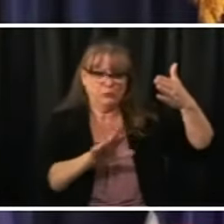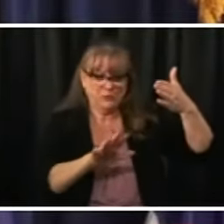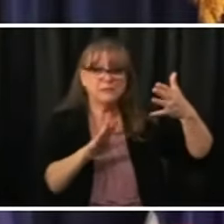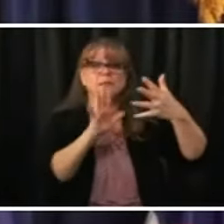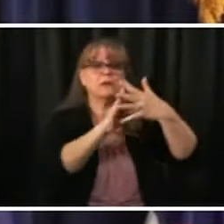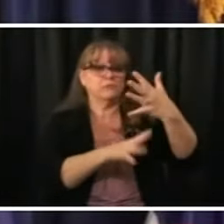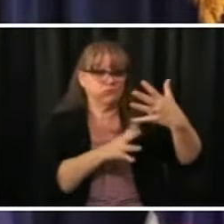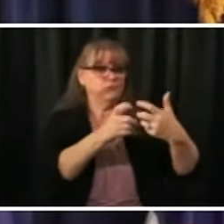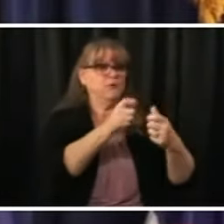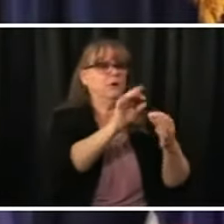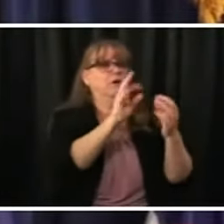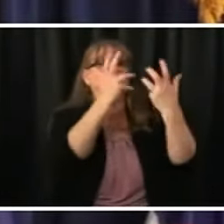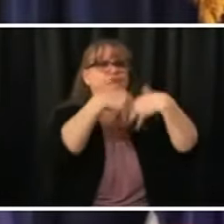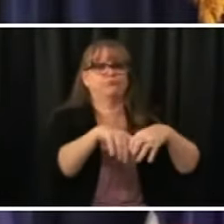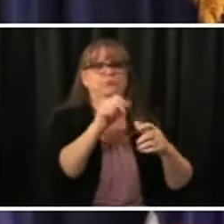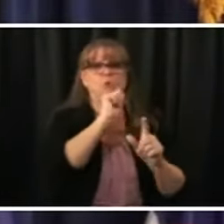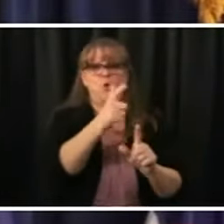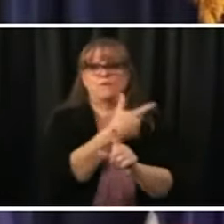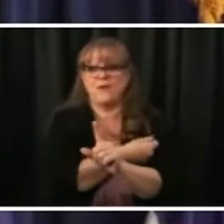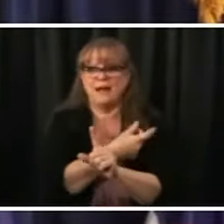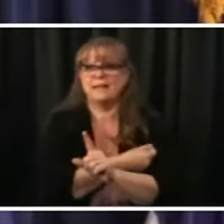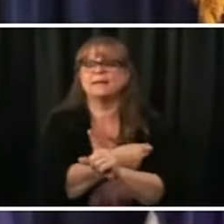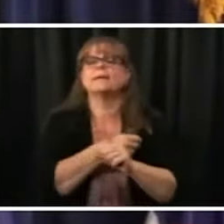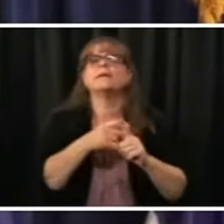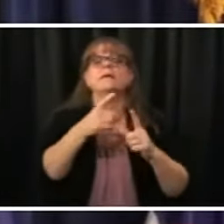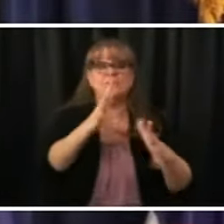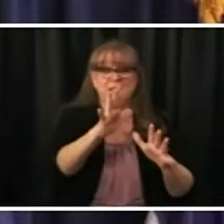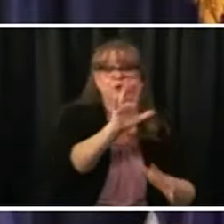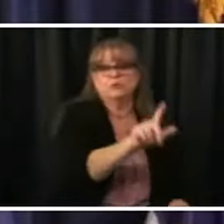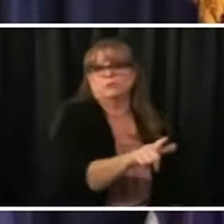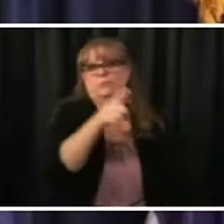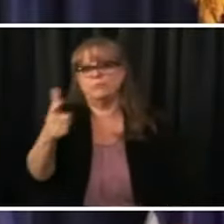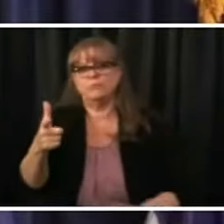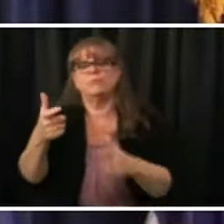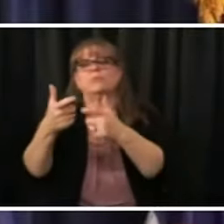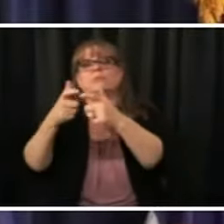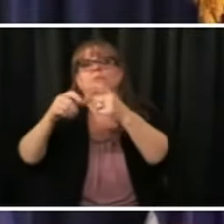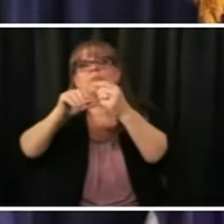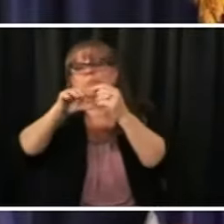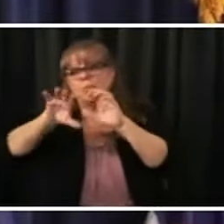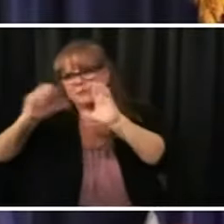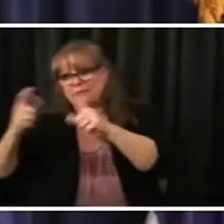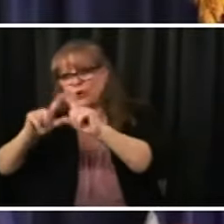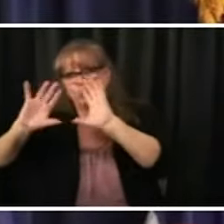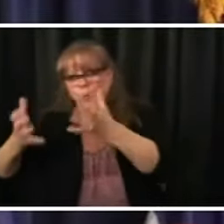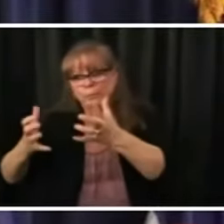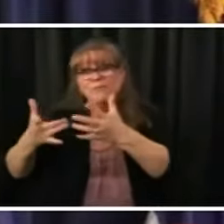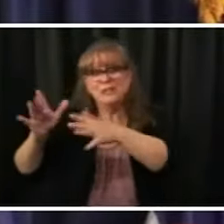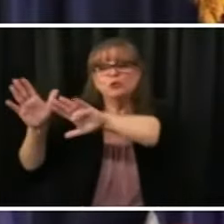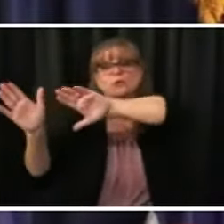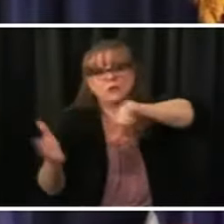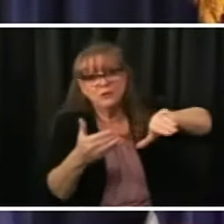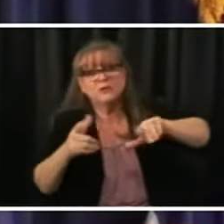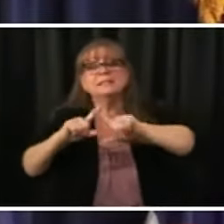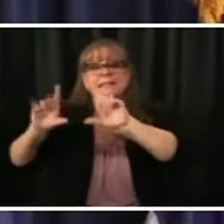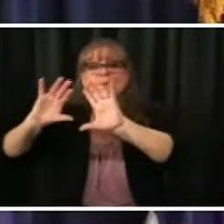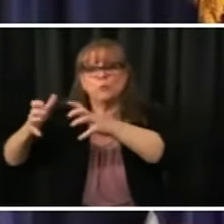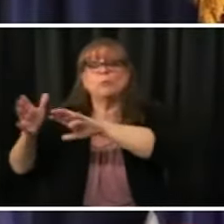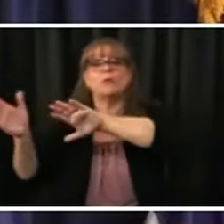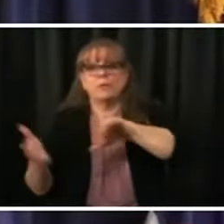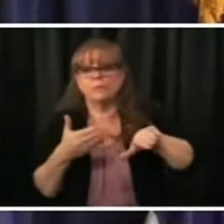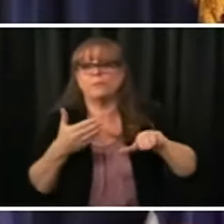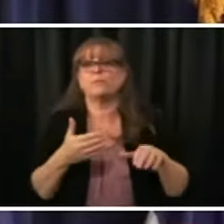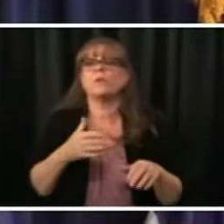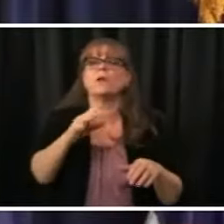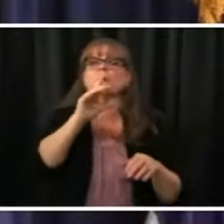additional folks to be able to safely receive the vaccine. And look, it may take a few weeks to get to everybody. We know it will, but